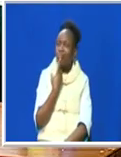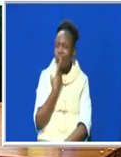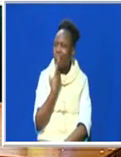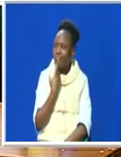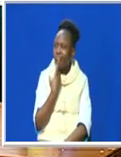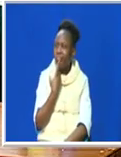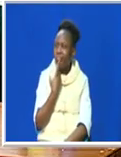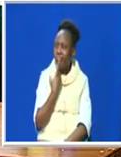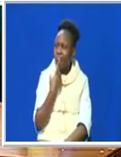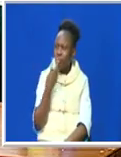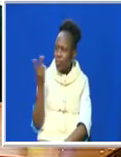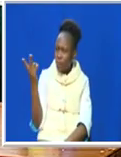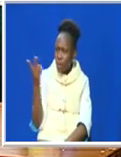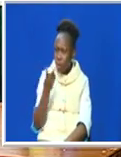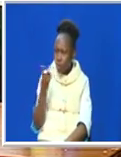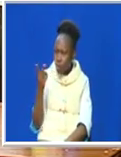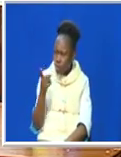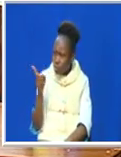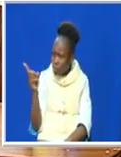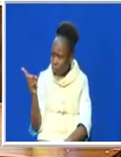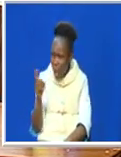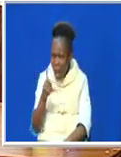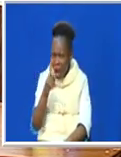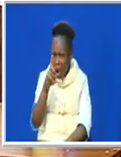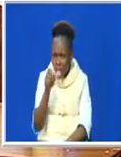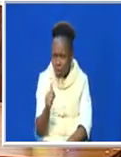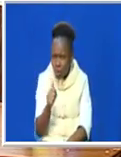two cups, which one is larger?